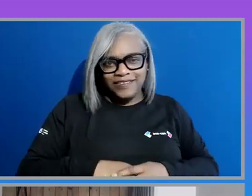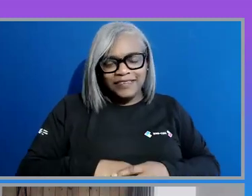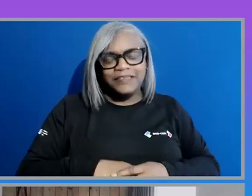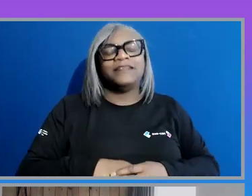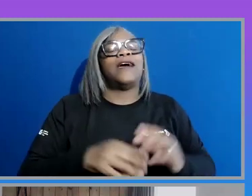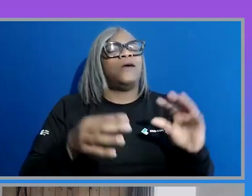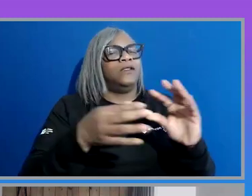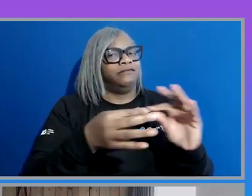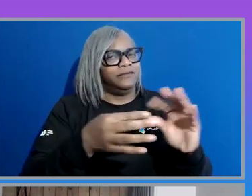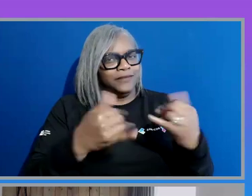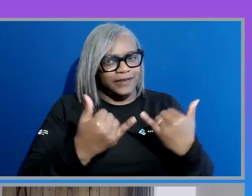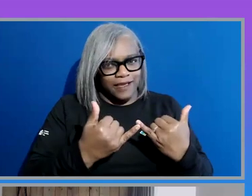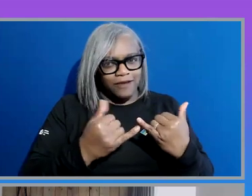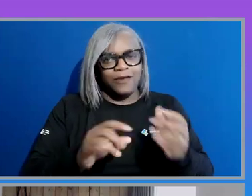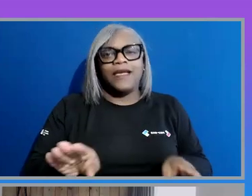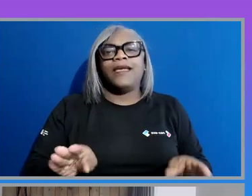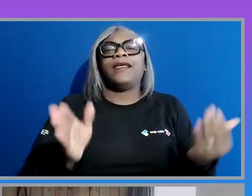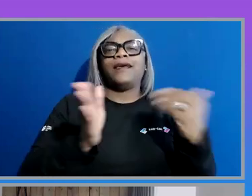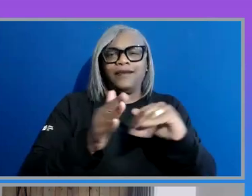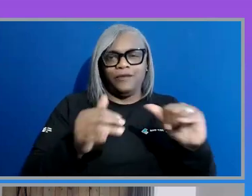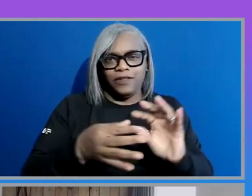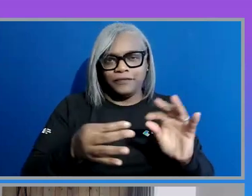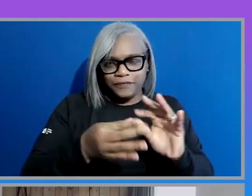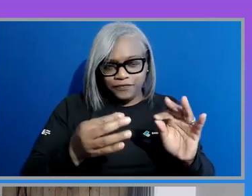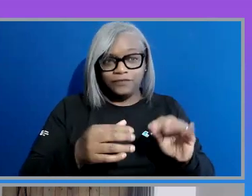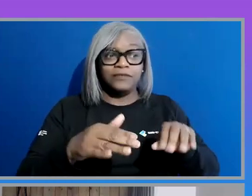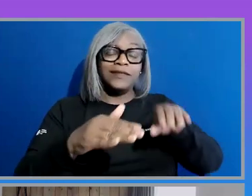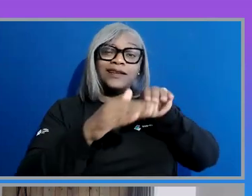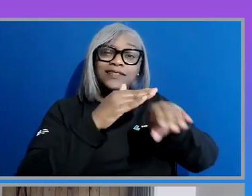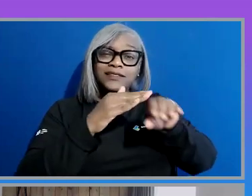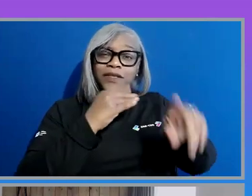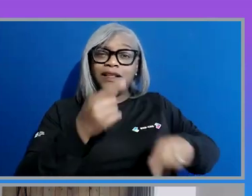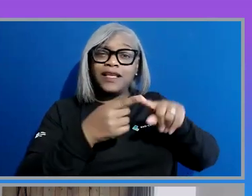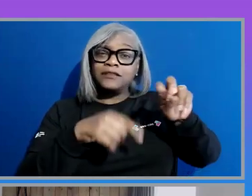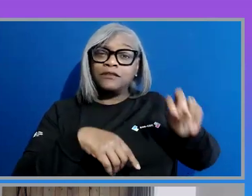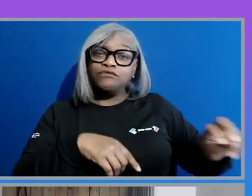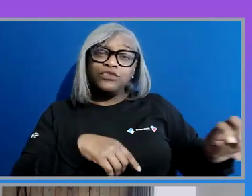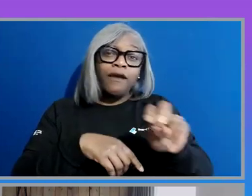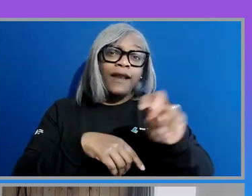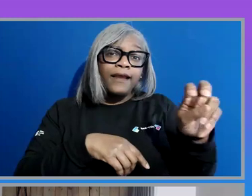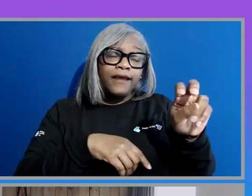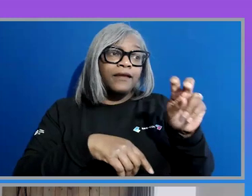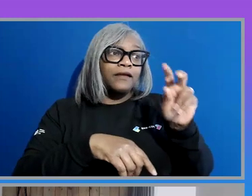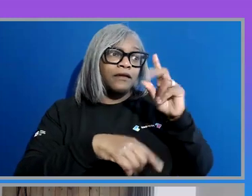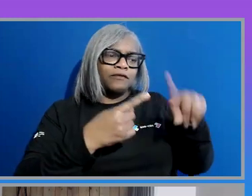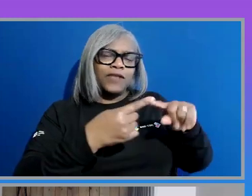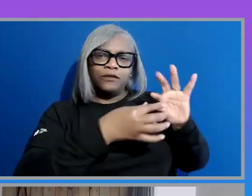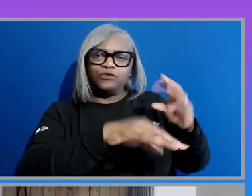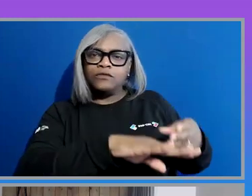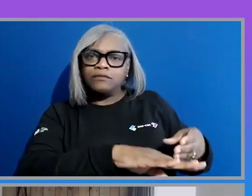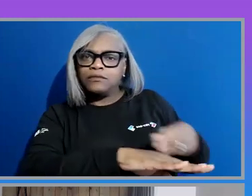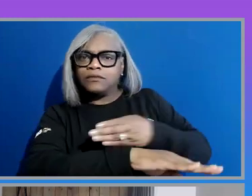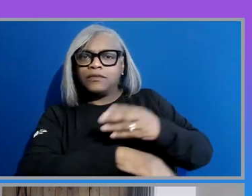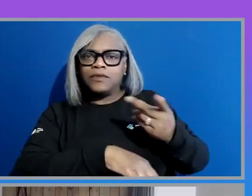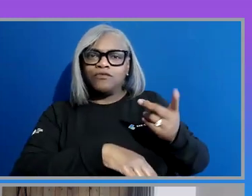again. Accessibility is a journey that's about progress, not perfection. So let's dive